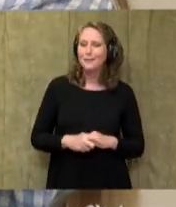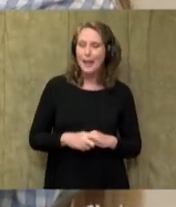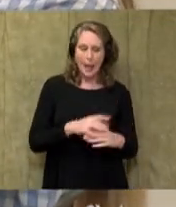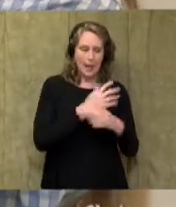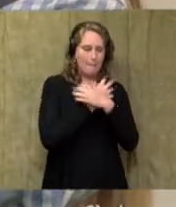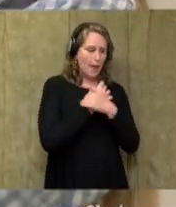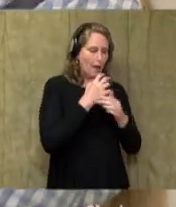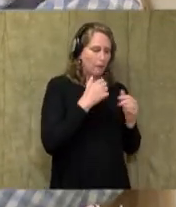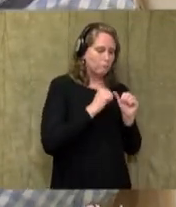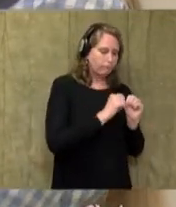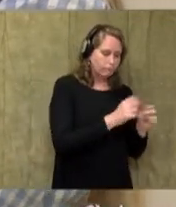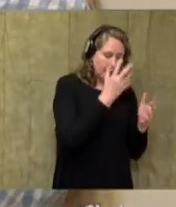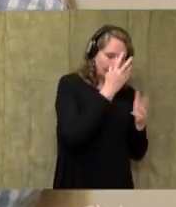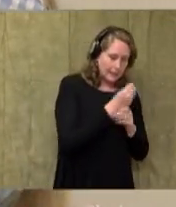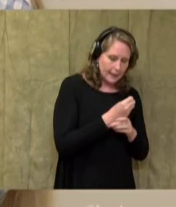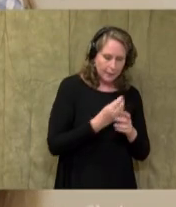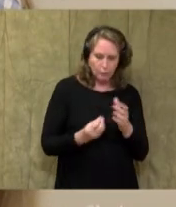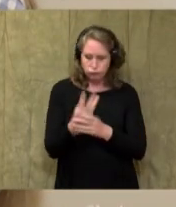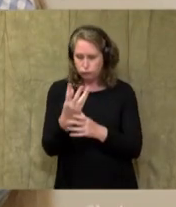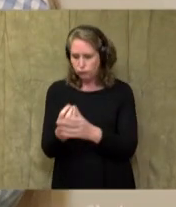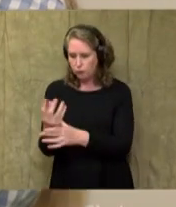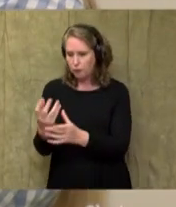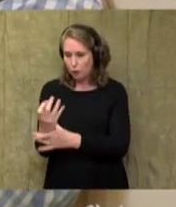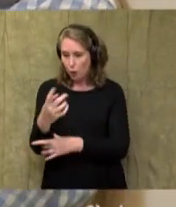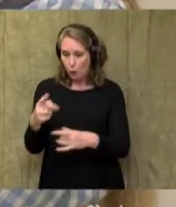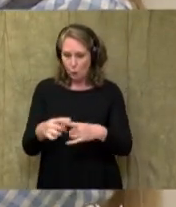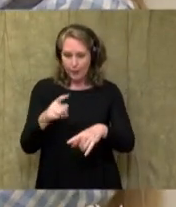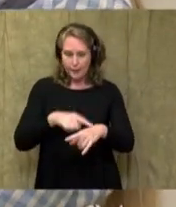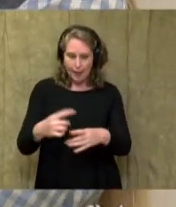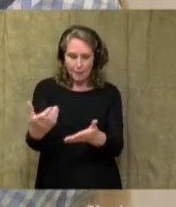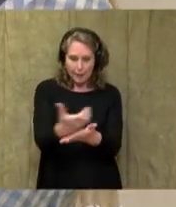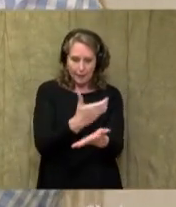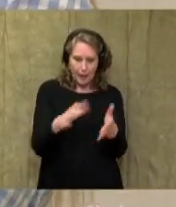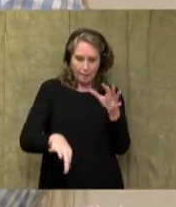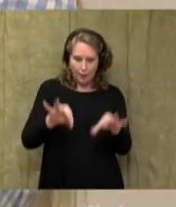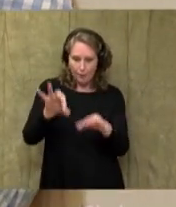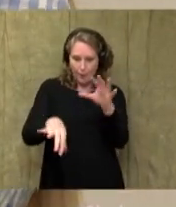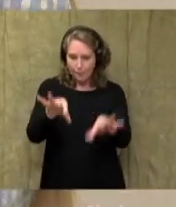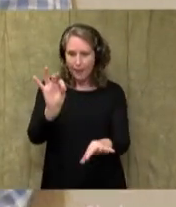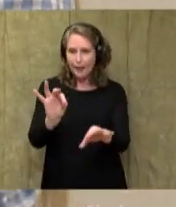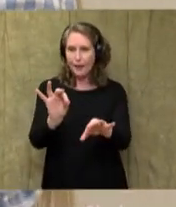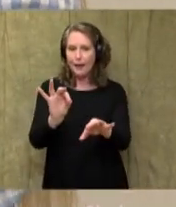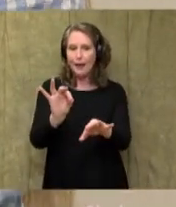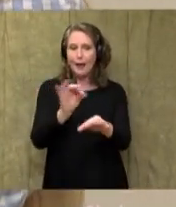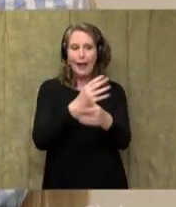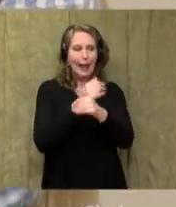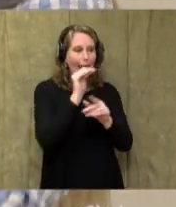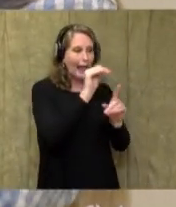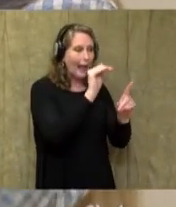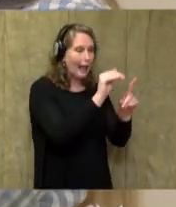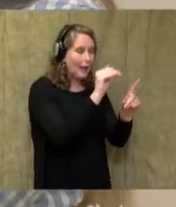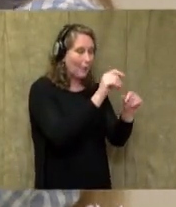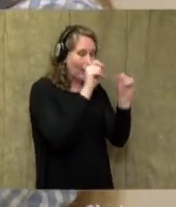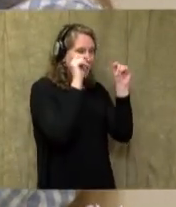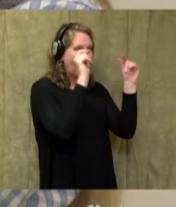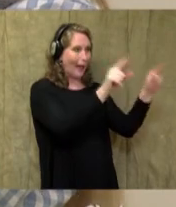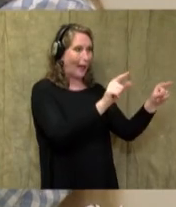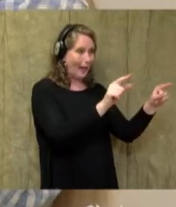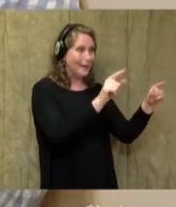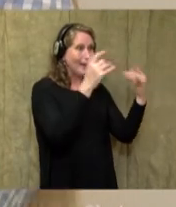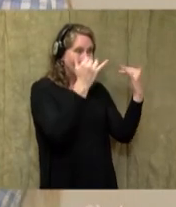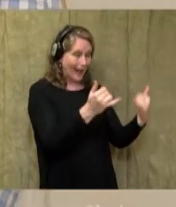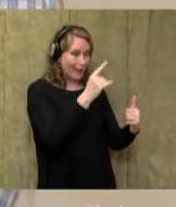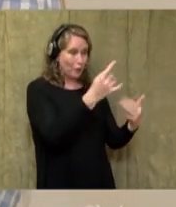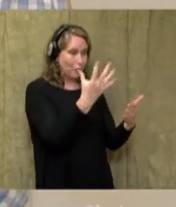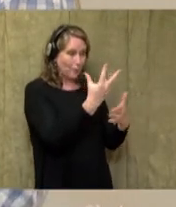Bear slept as the crops grew. When it was time for the harvest, Hare called out, wake up, Bear! This